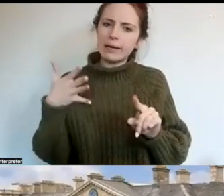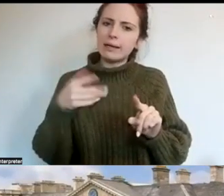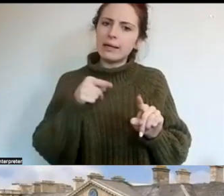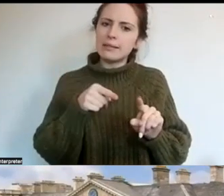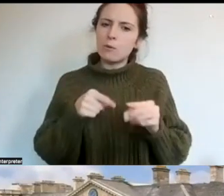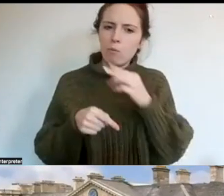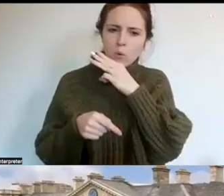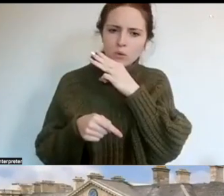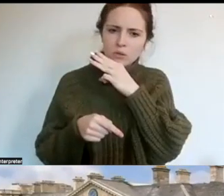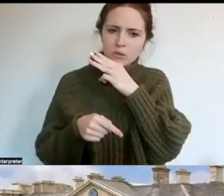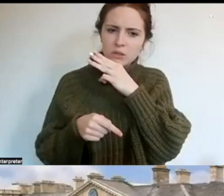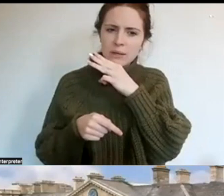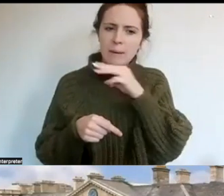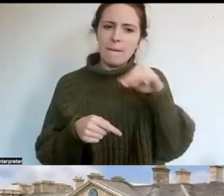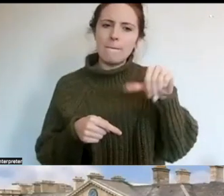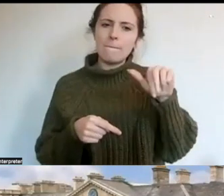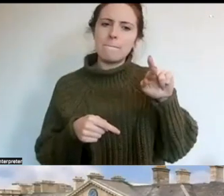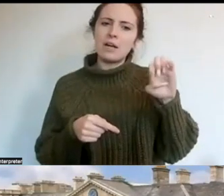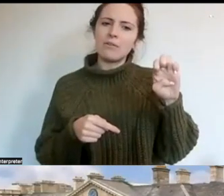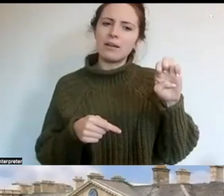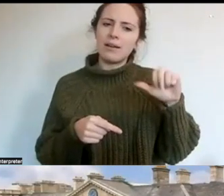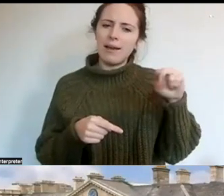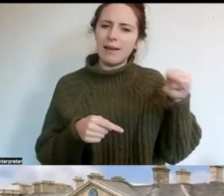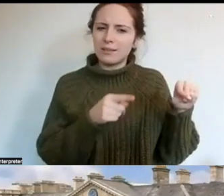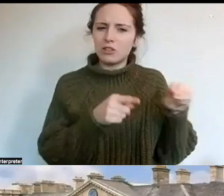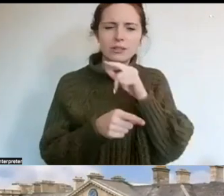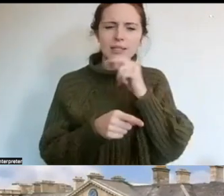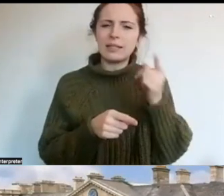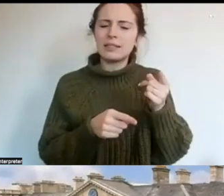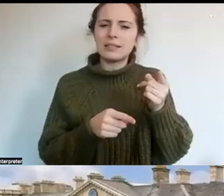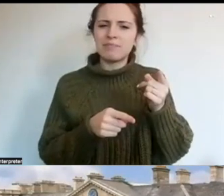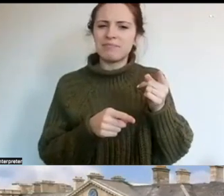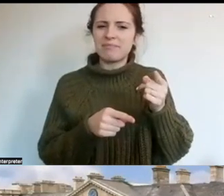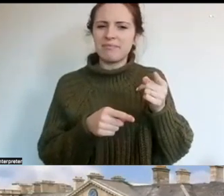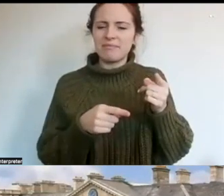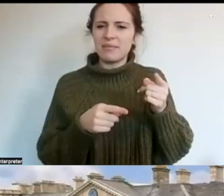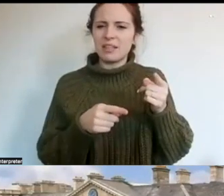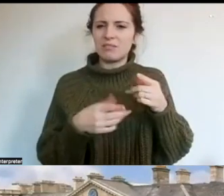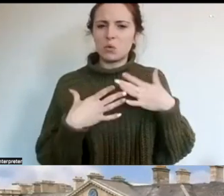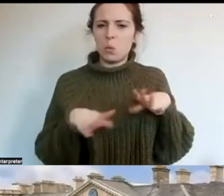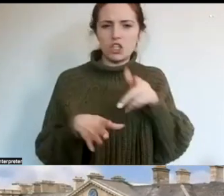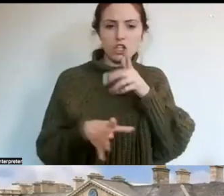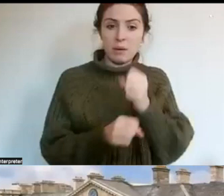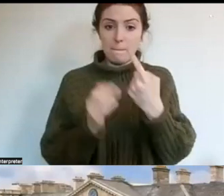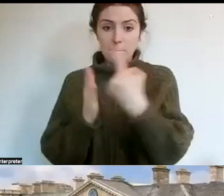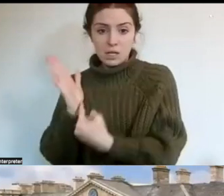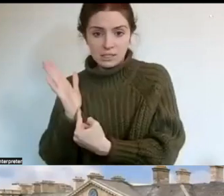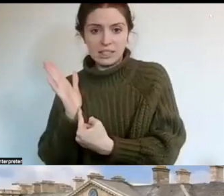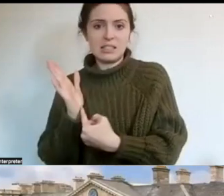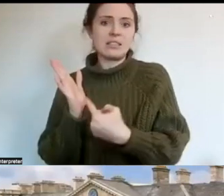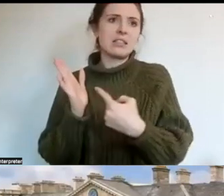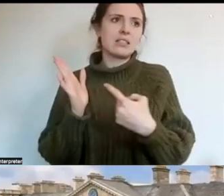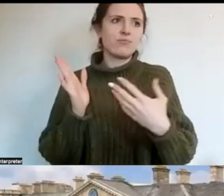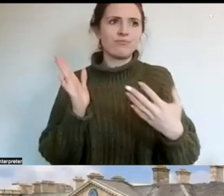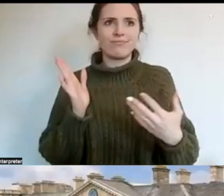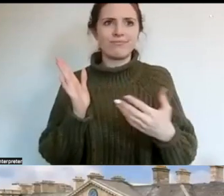struck, Marianne, when you spoke that sort of like, let's not just talk about policies and let's not just talk about